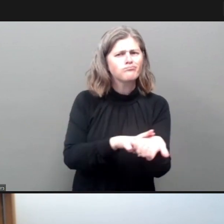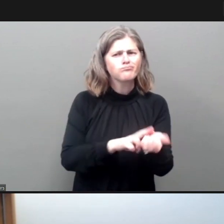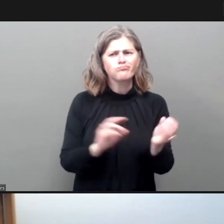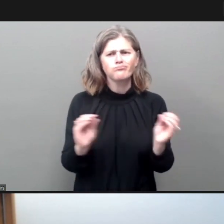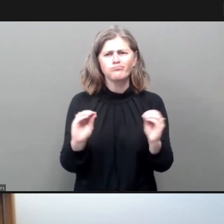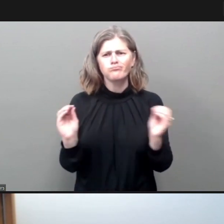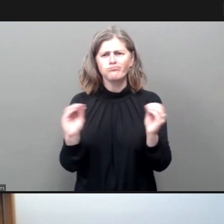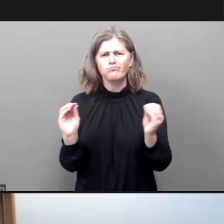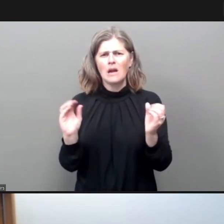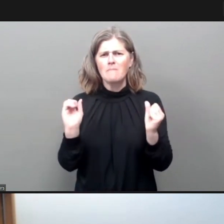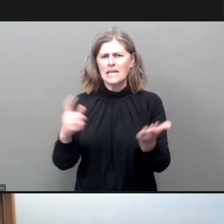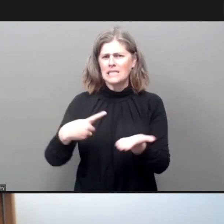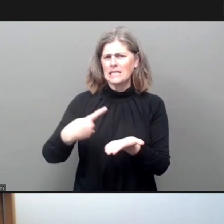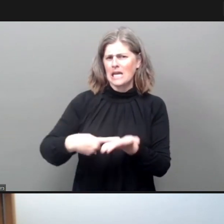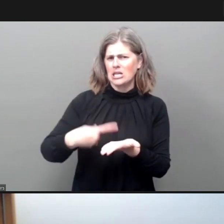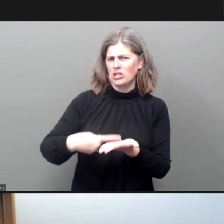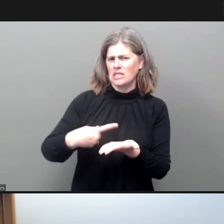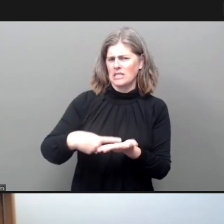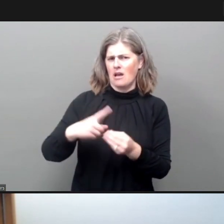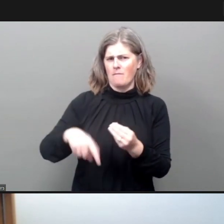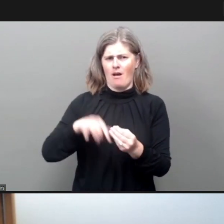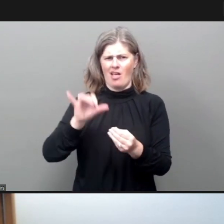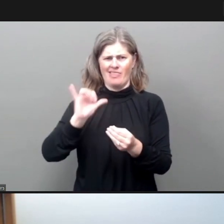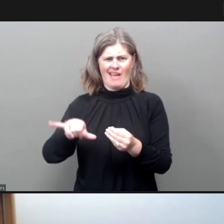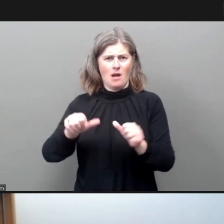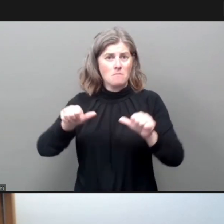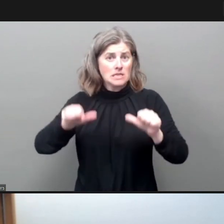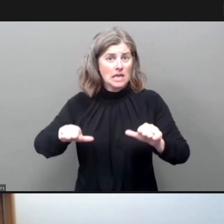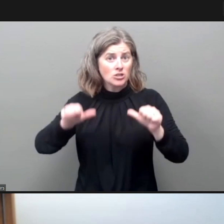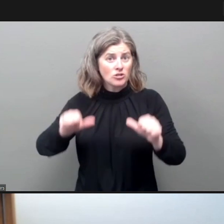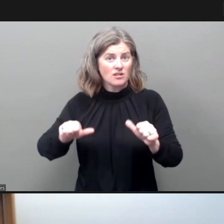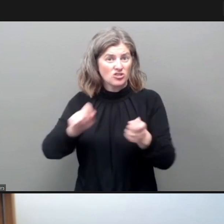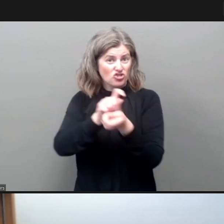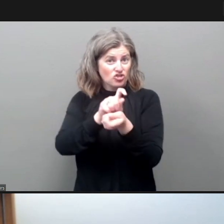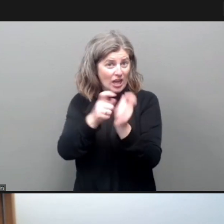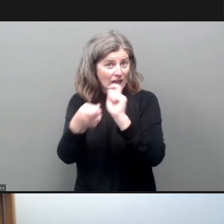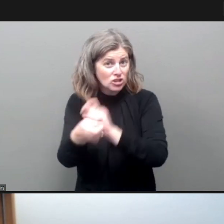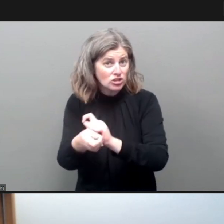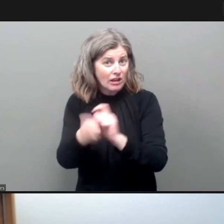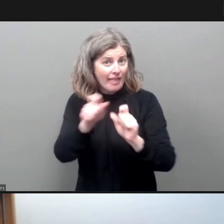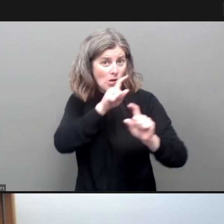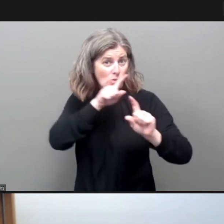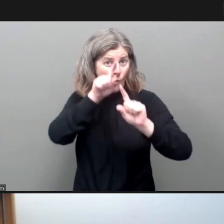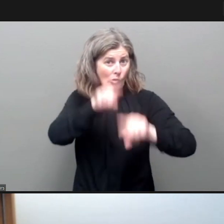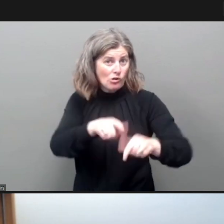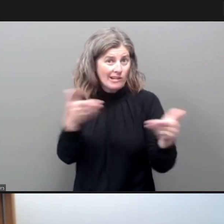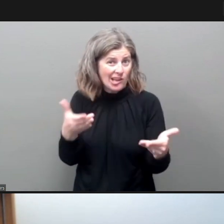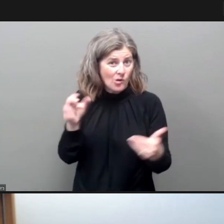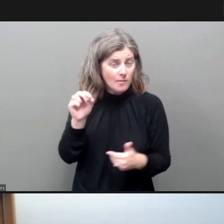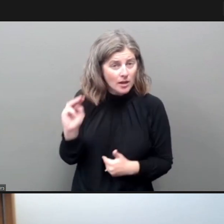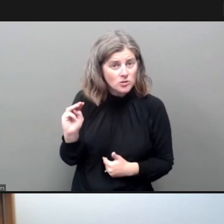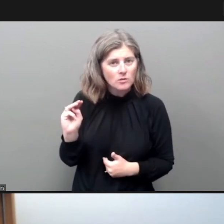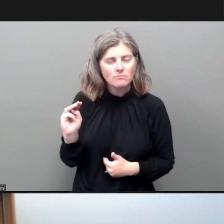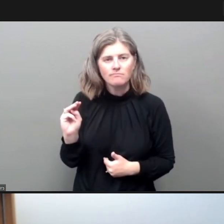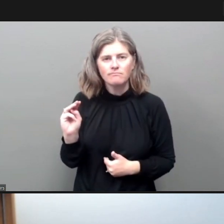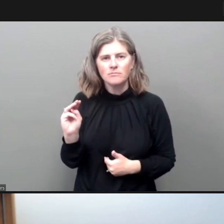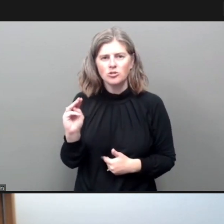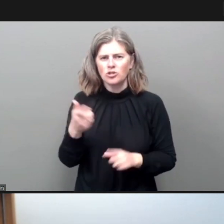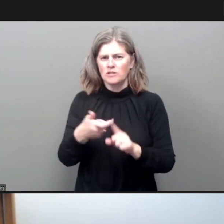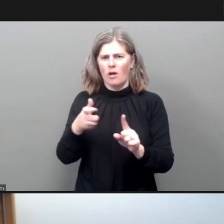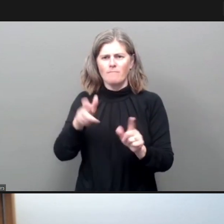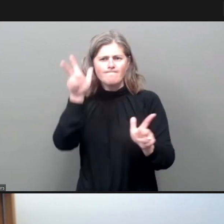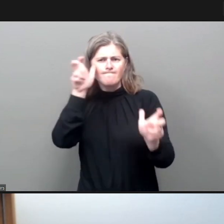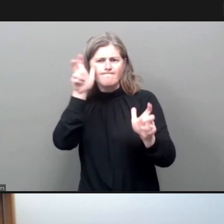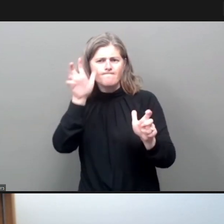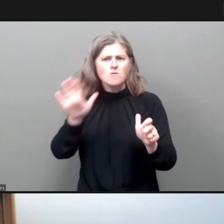many discussions about potentially changing the directive in New Mexico. Just based on listening to these